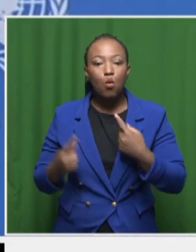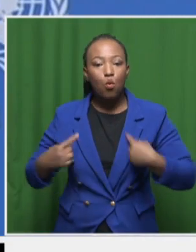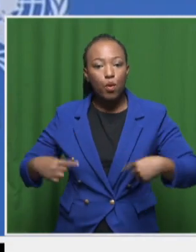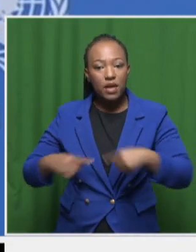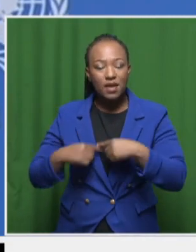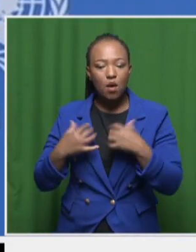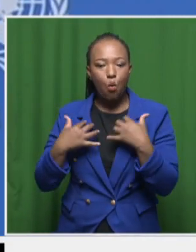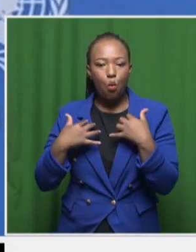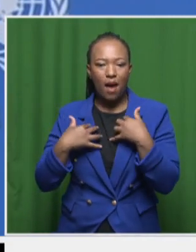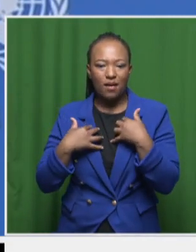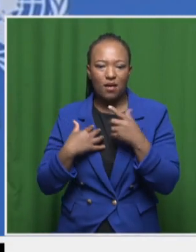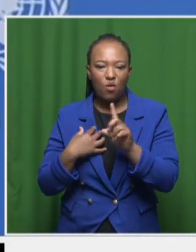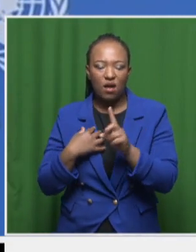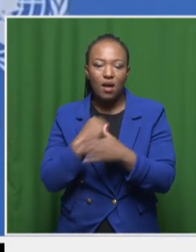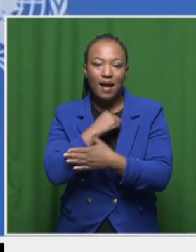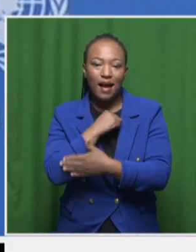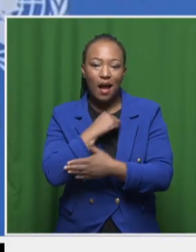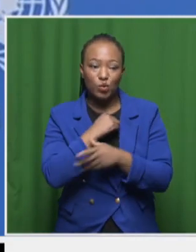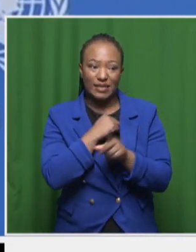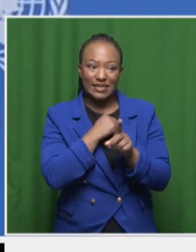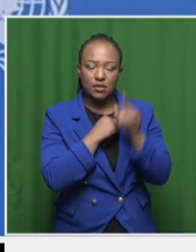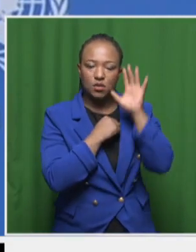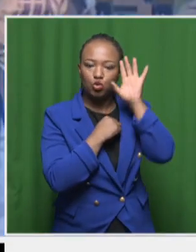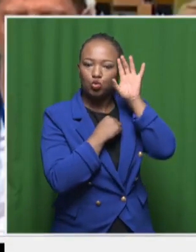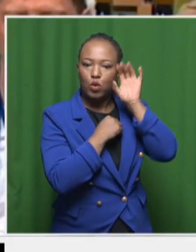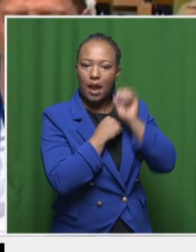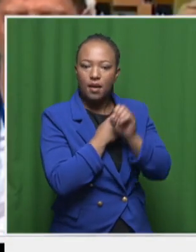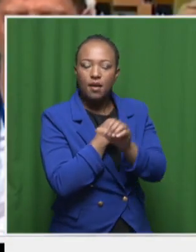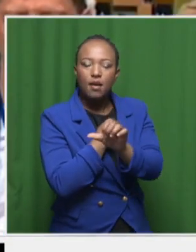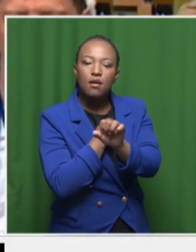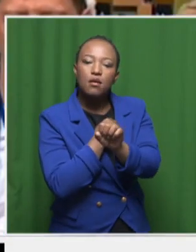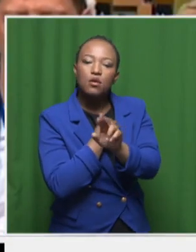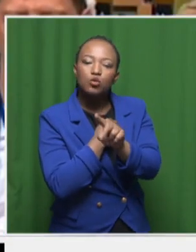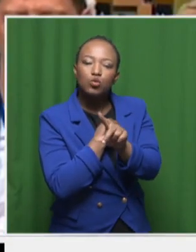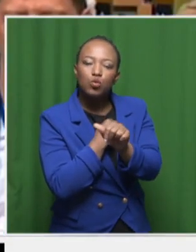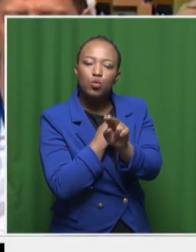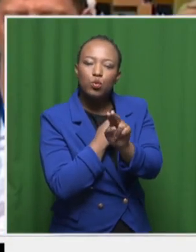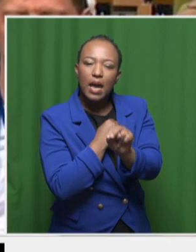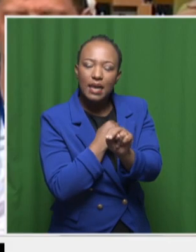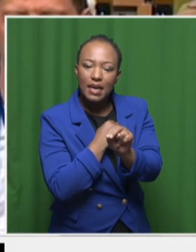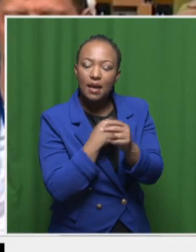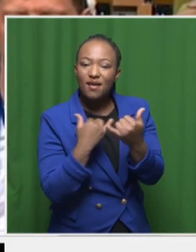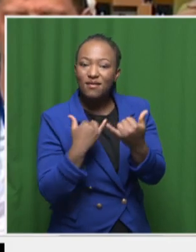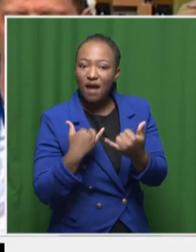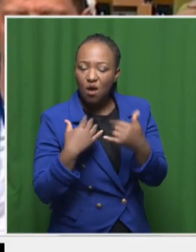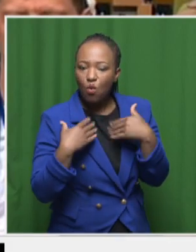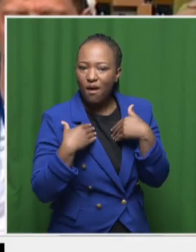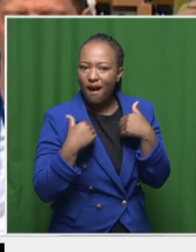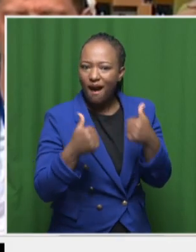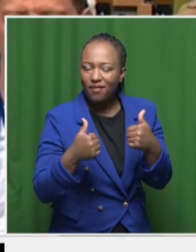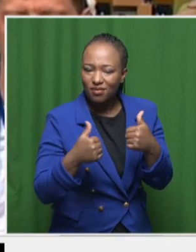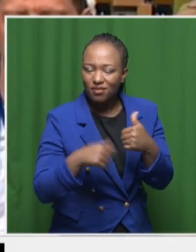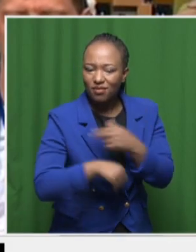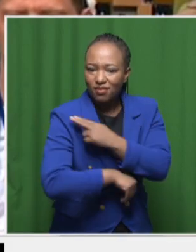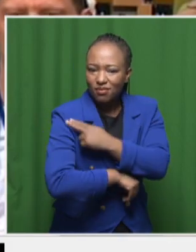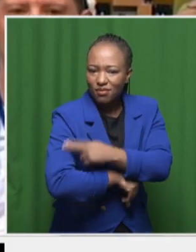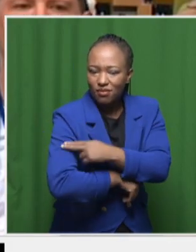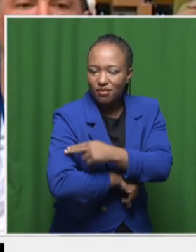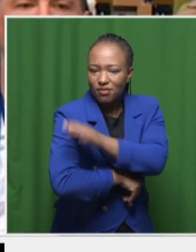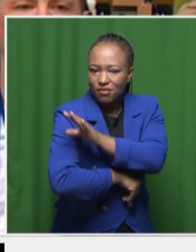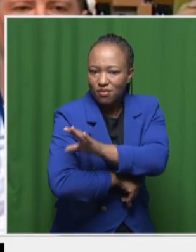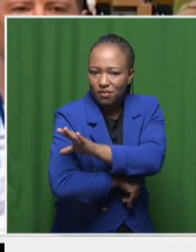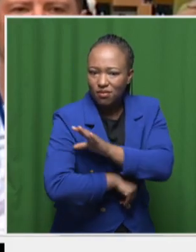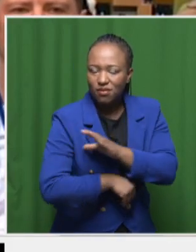could completely collapse. Hospitals need additional staff, they need additional supplies, and they need additional blood